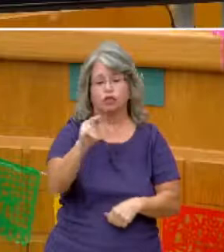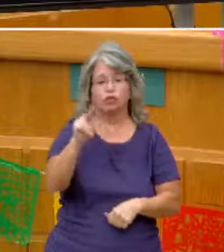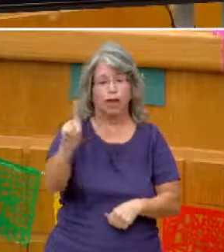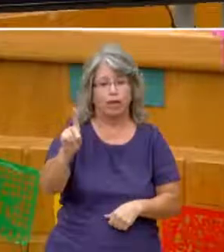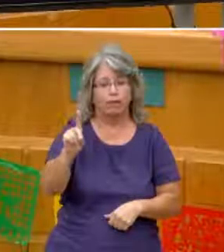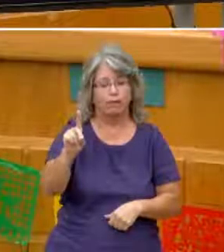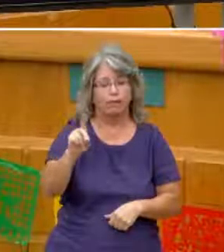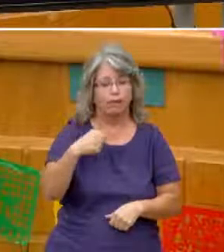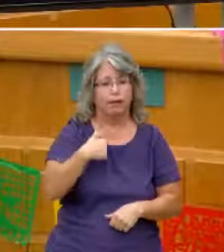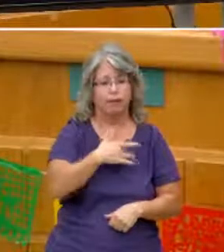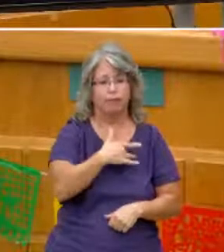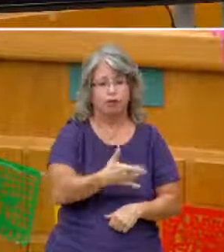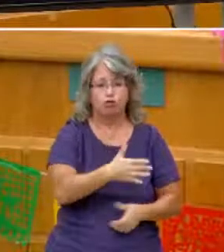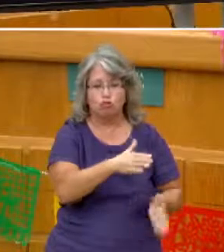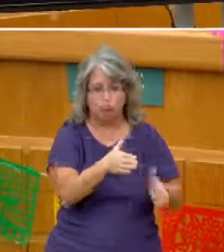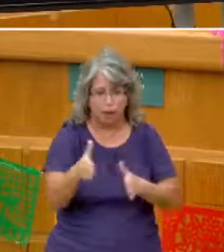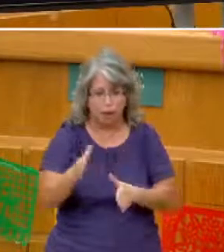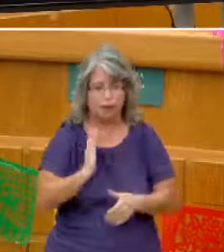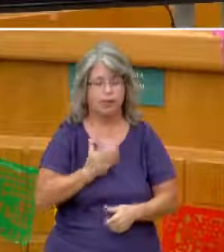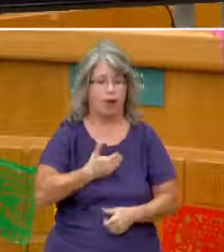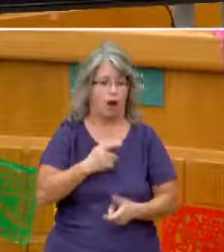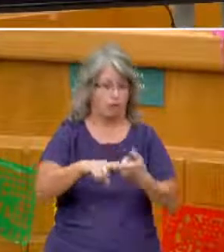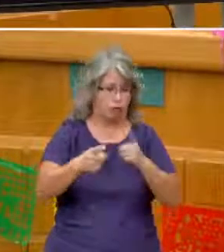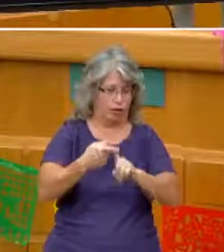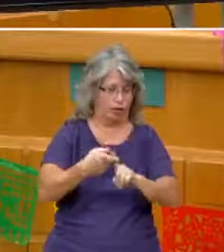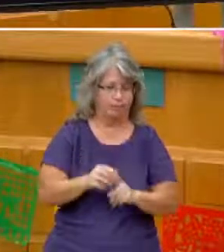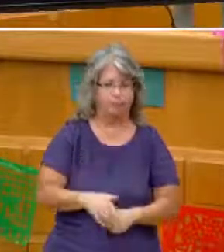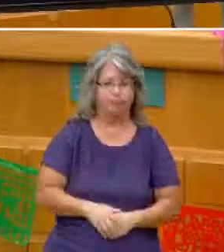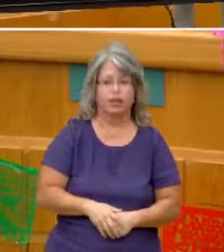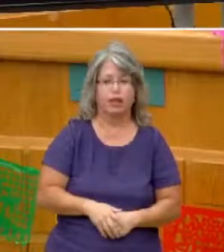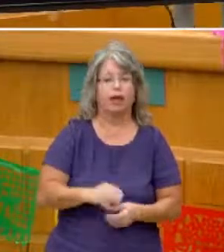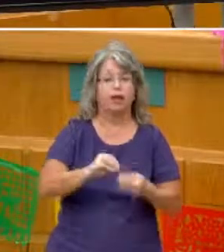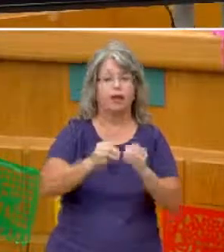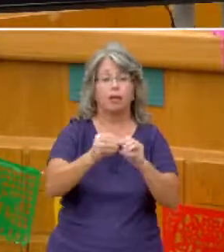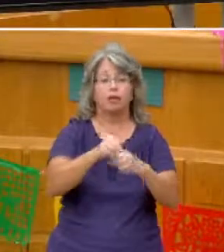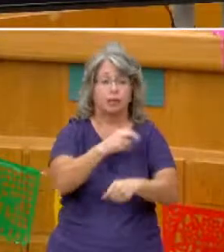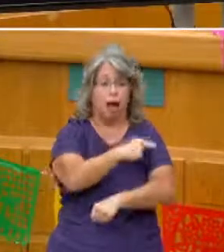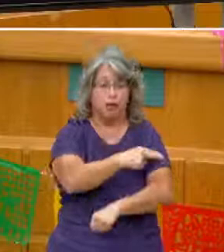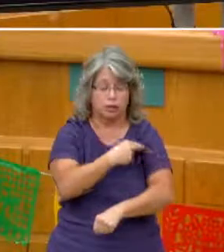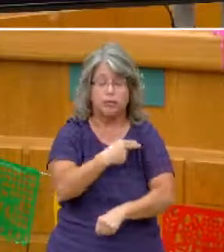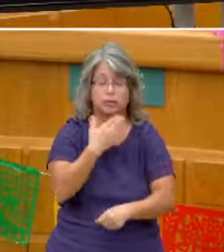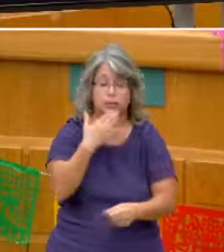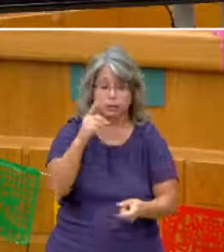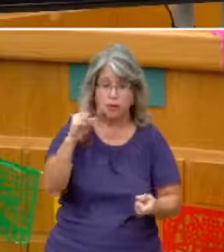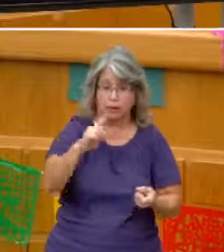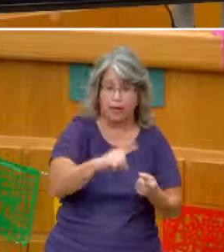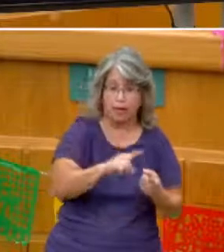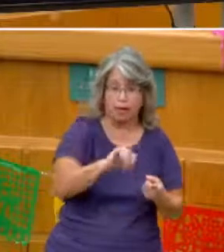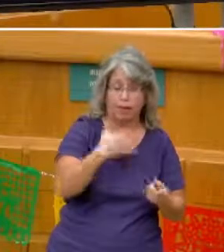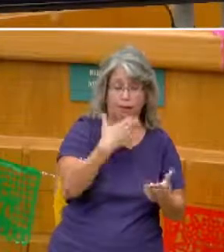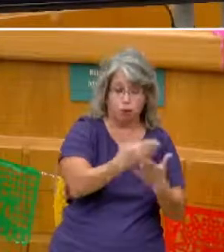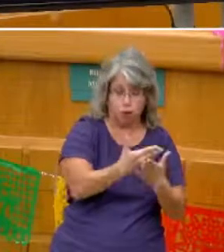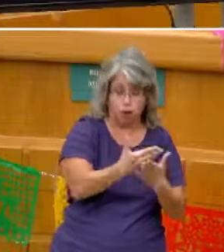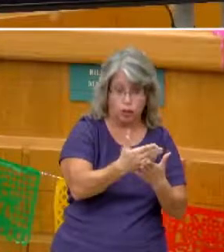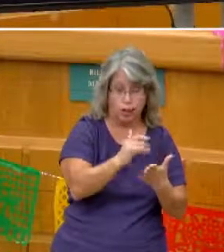going down, and that is a key metric for us. But we're still running above the state of Texas average, but things are moving in the right